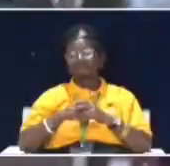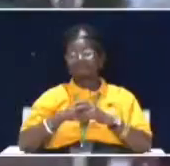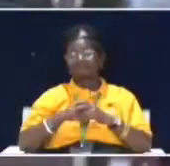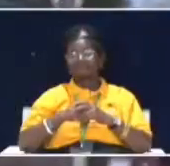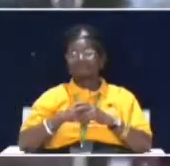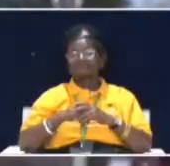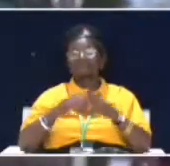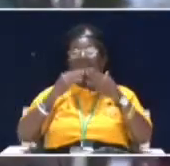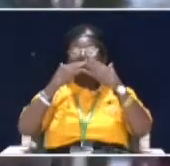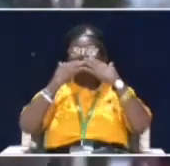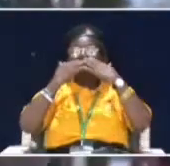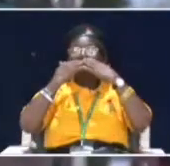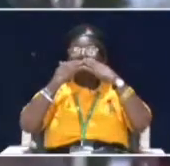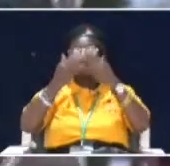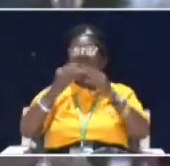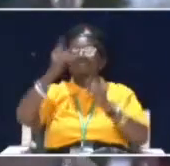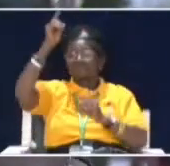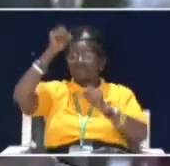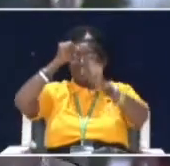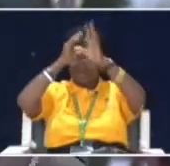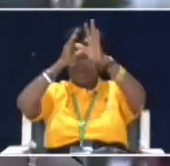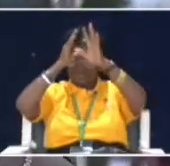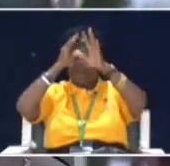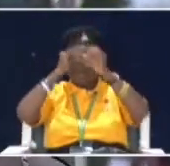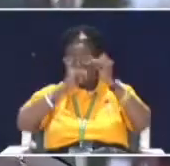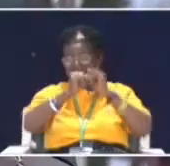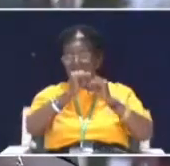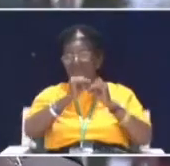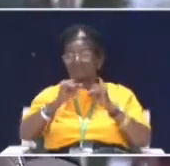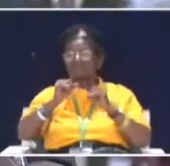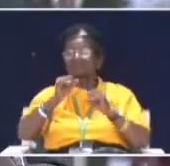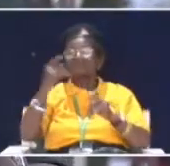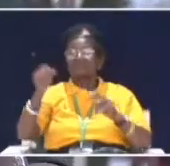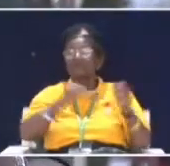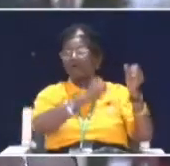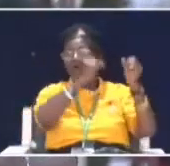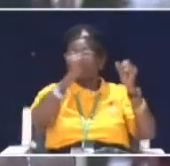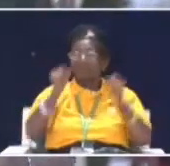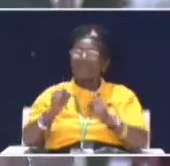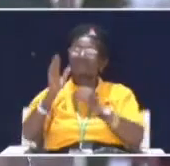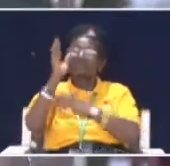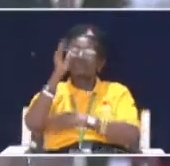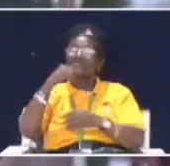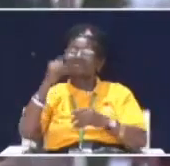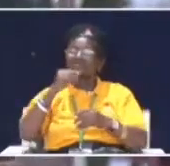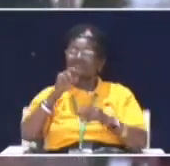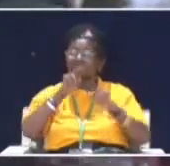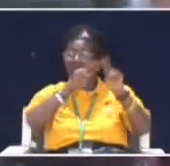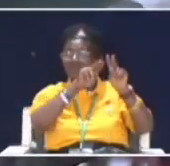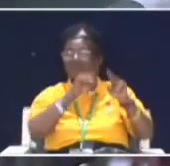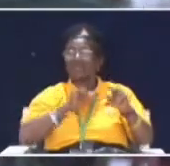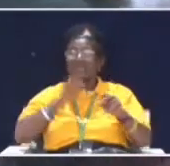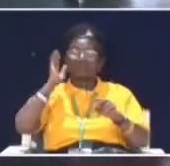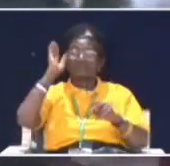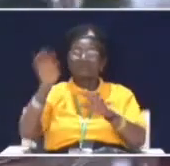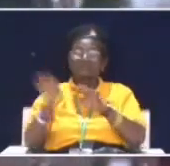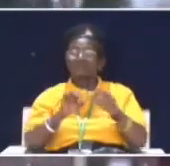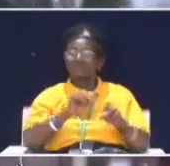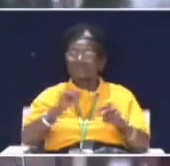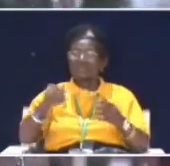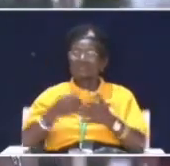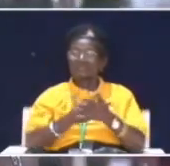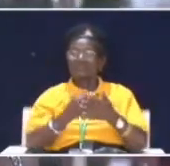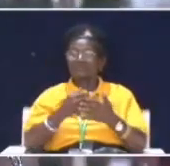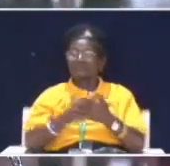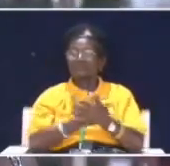Thank you, Father. Amen. Isaiah 43:19, the Almighty God says, behold, I will do a new thing.